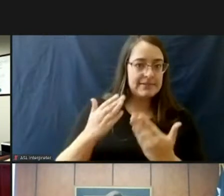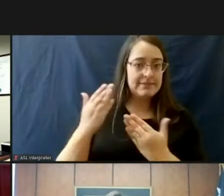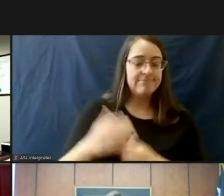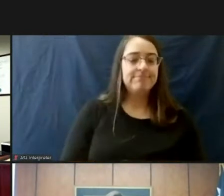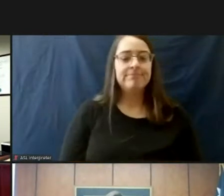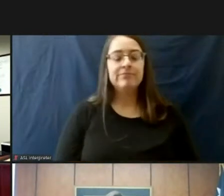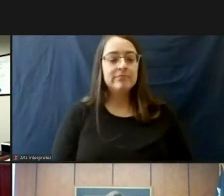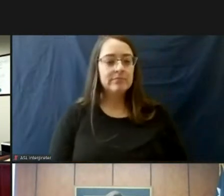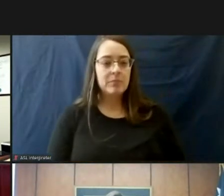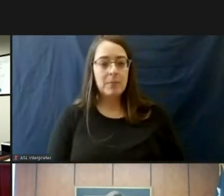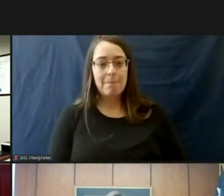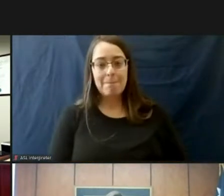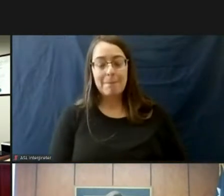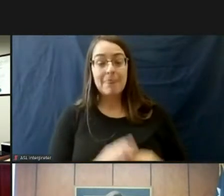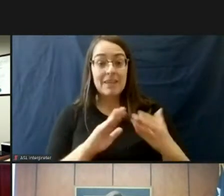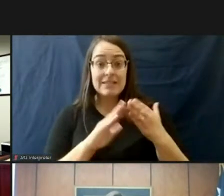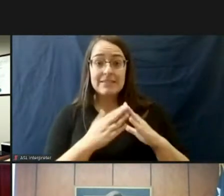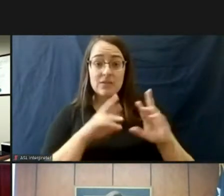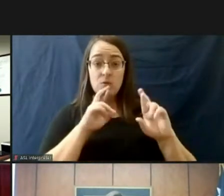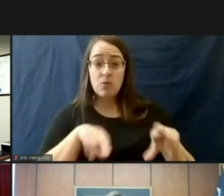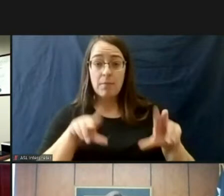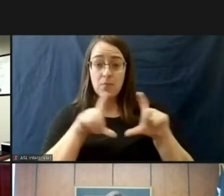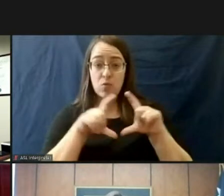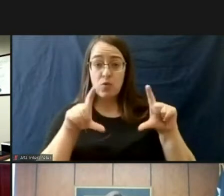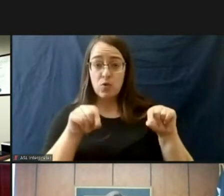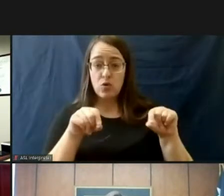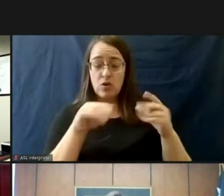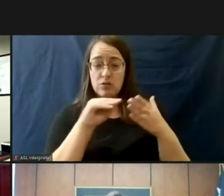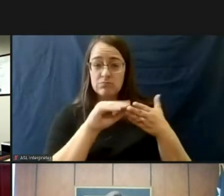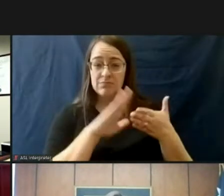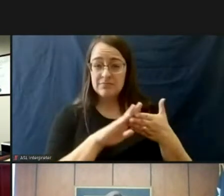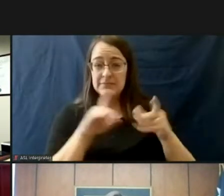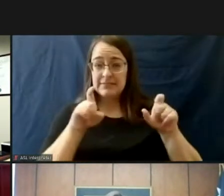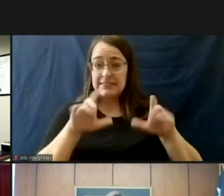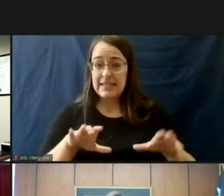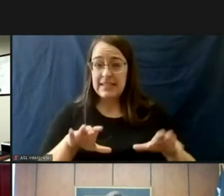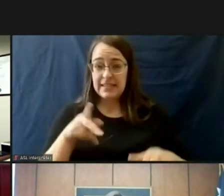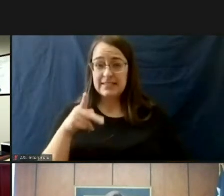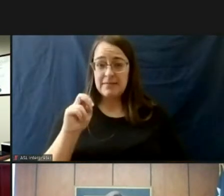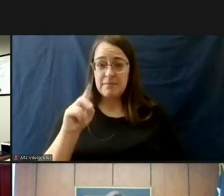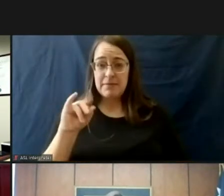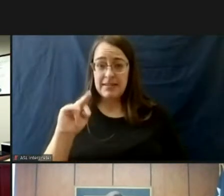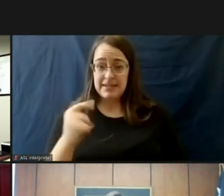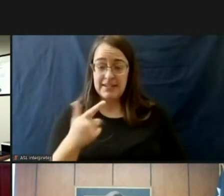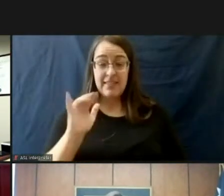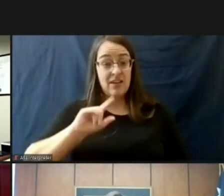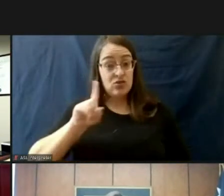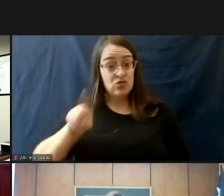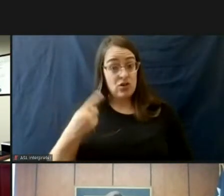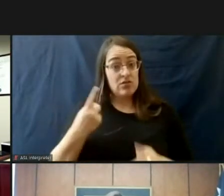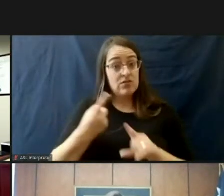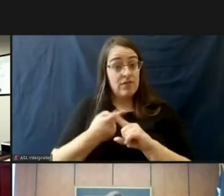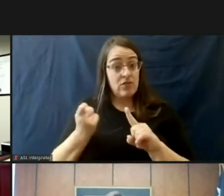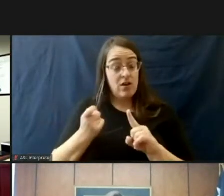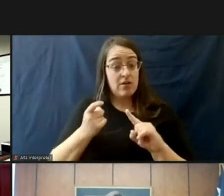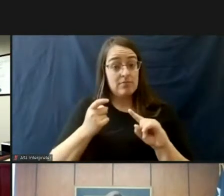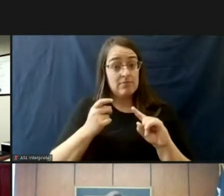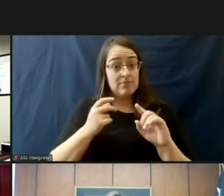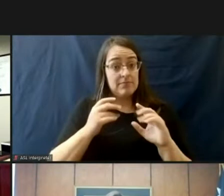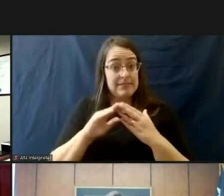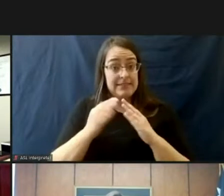On the city's report card, when it lists tests that are pending, those are strictly from the city testing site,